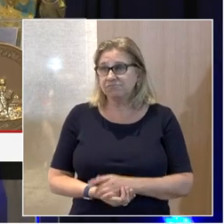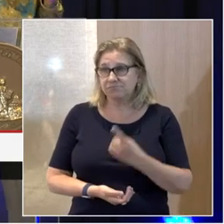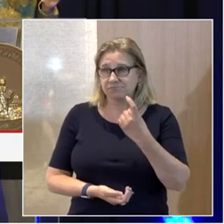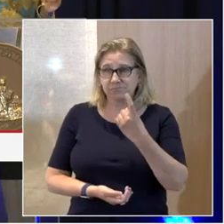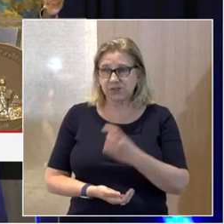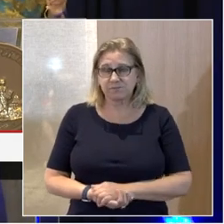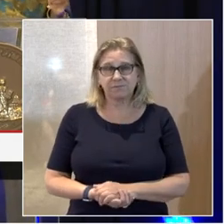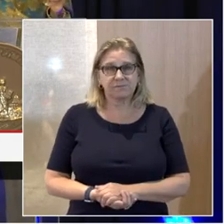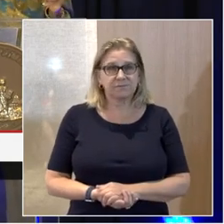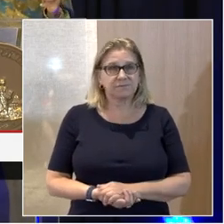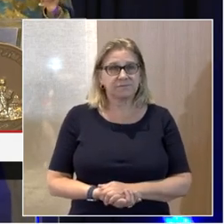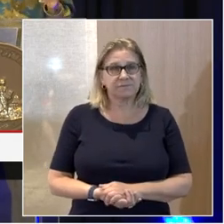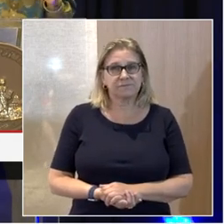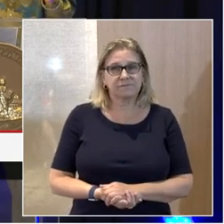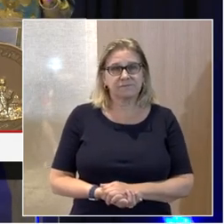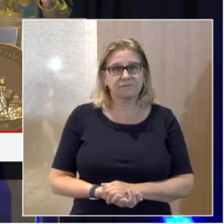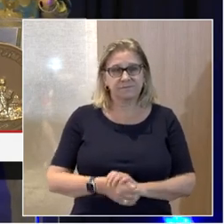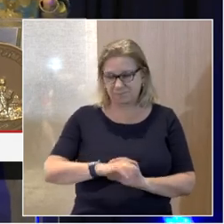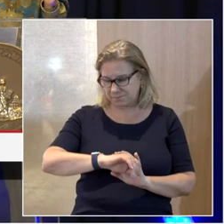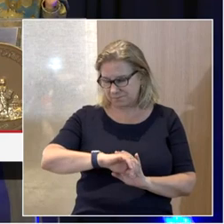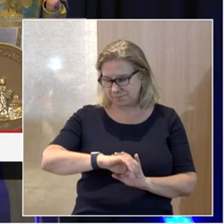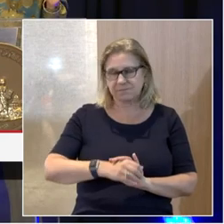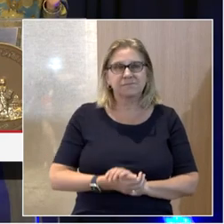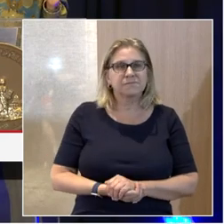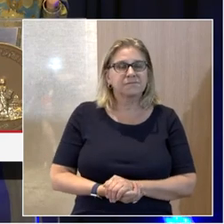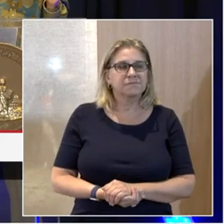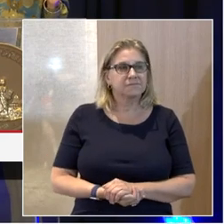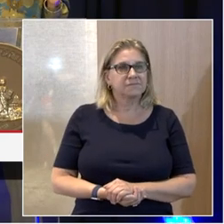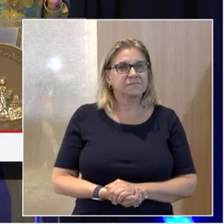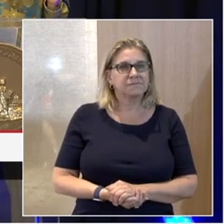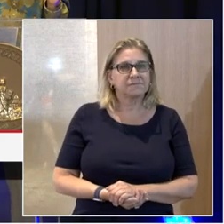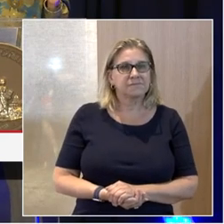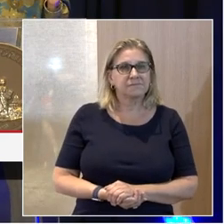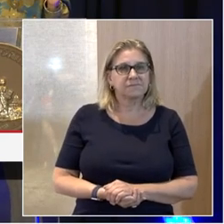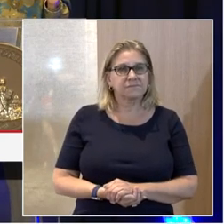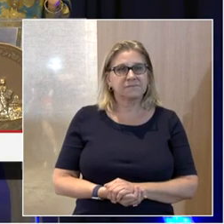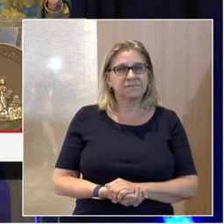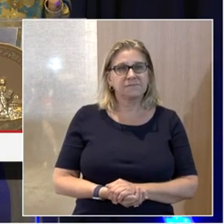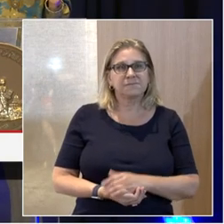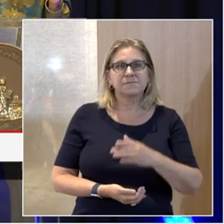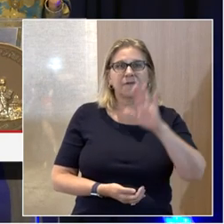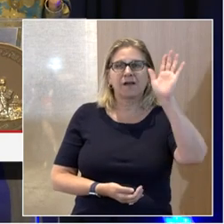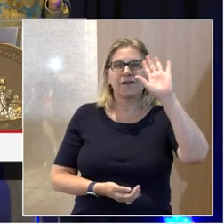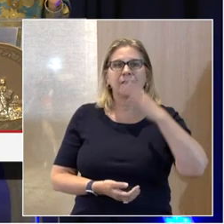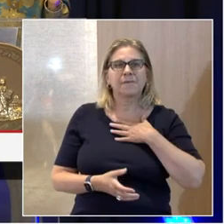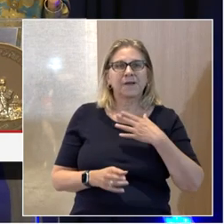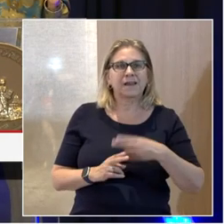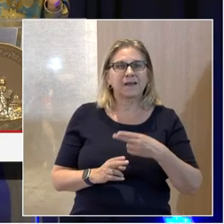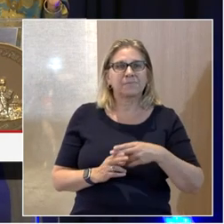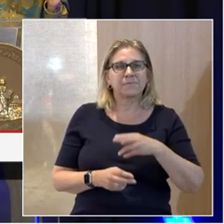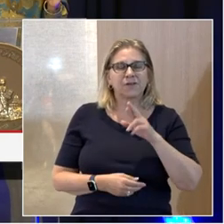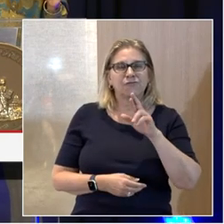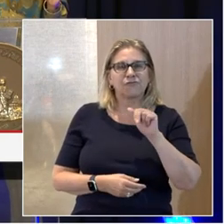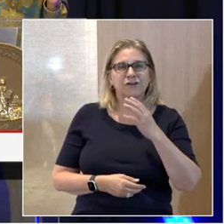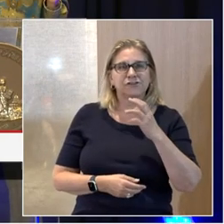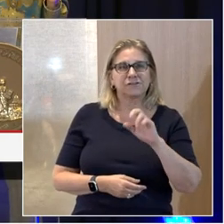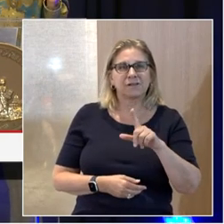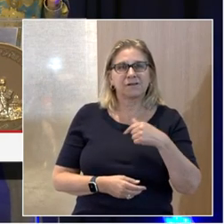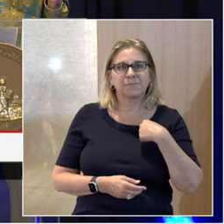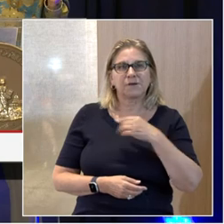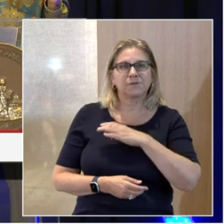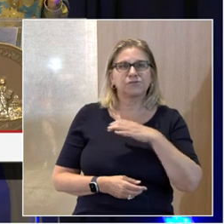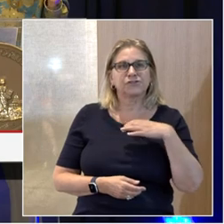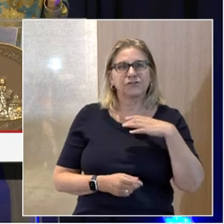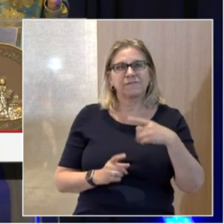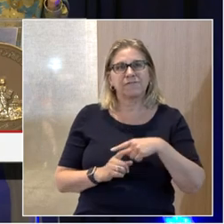Yes, yes. Hi, my name is Rochelle Nigro. I'm Commissioner for ANC2G06. I want to